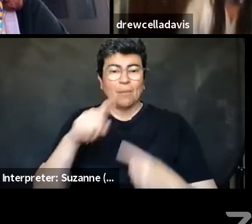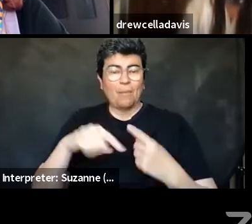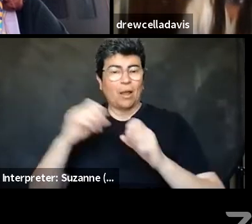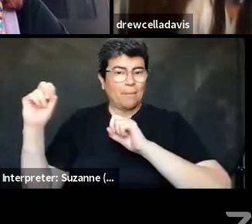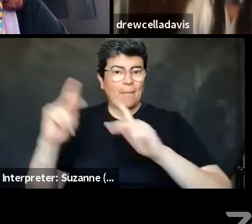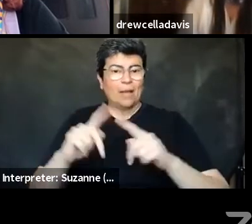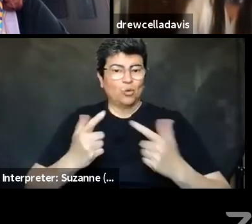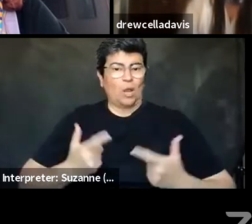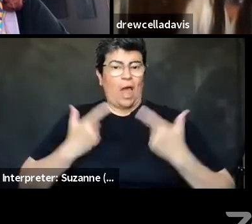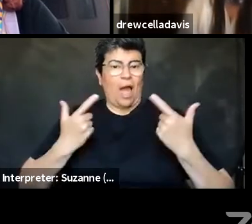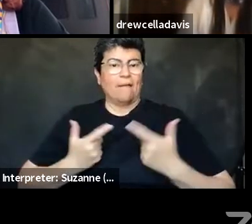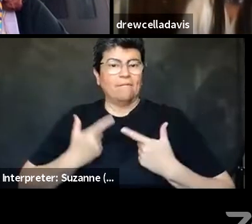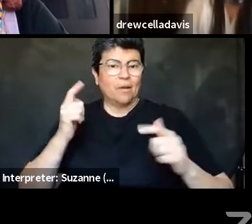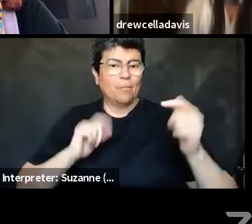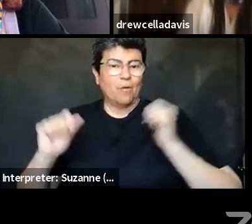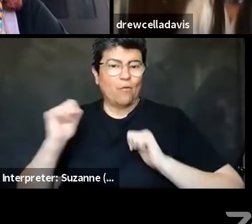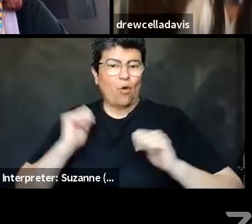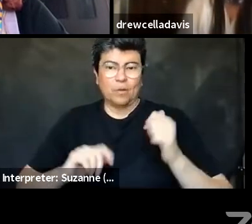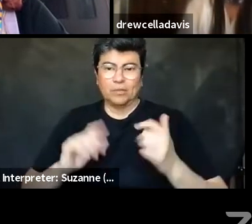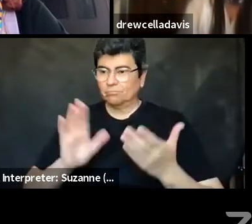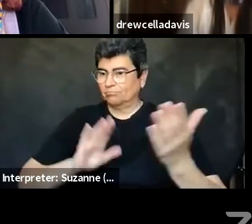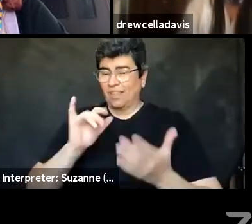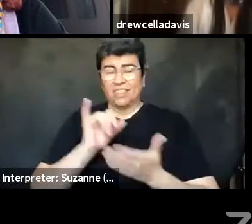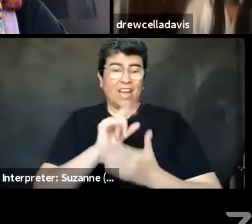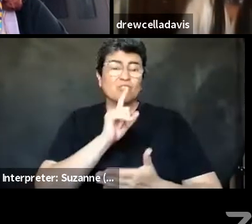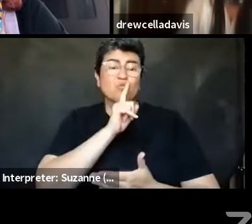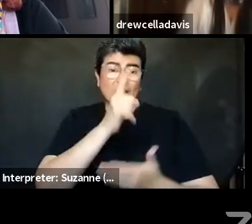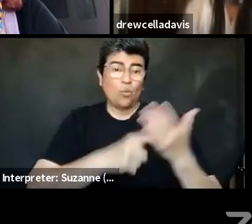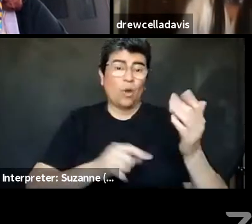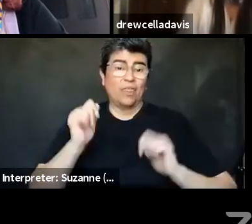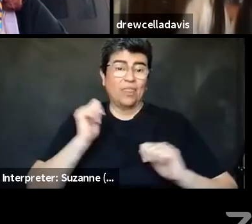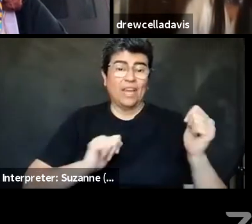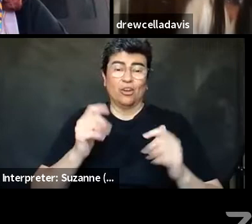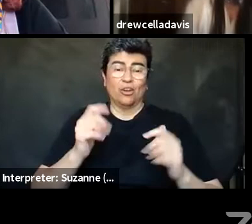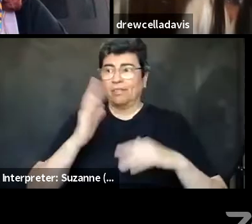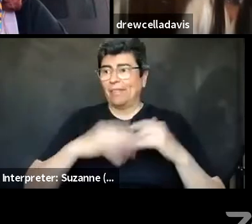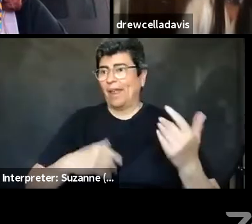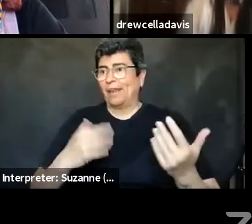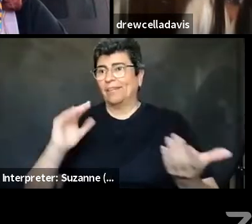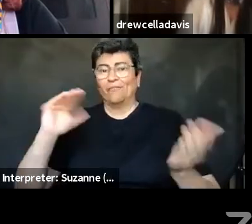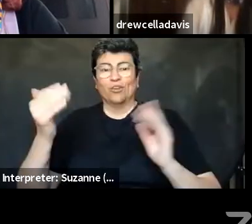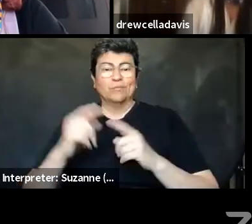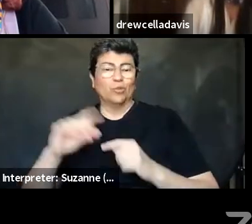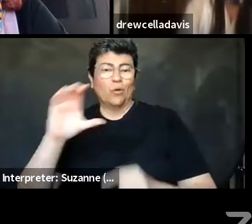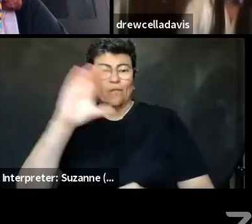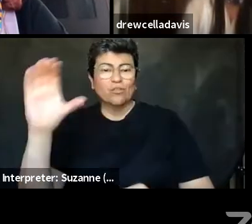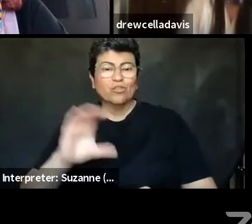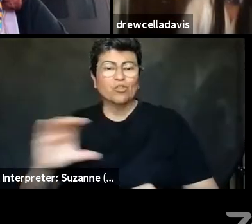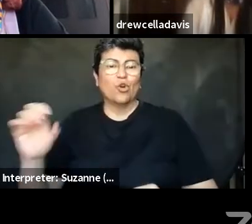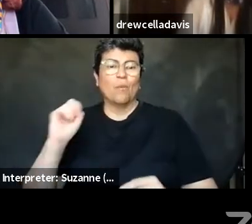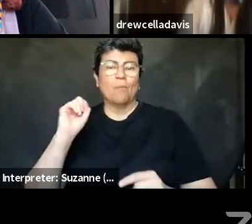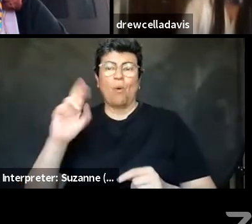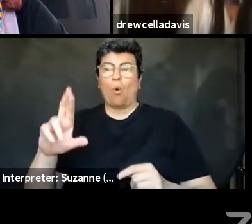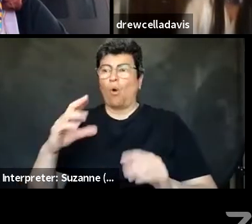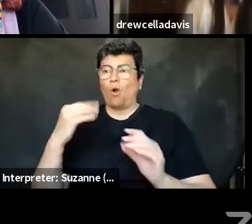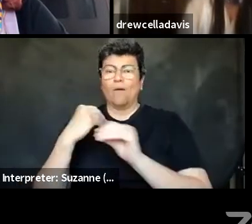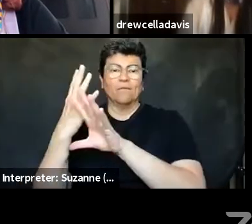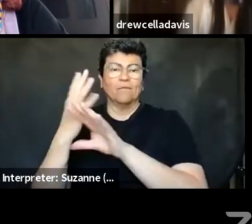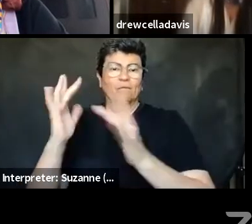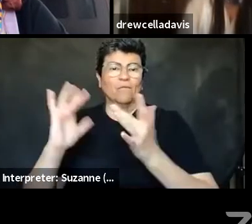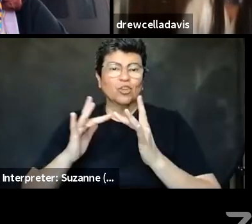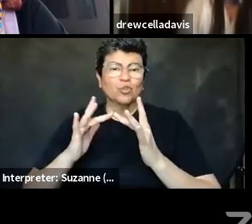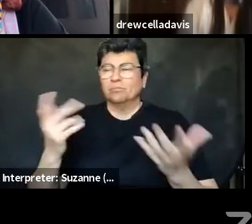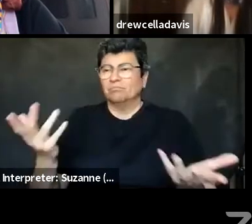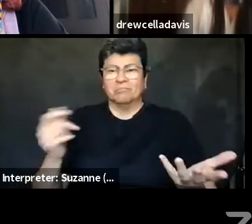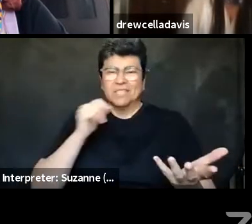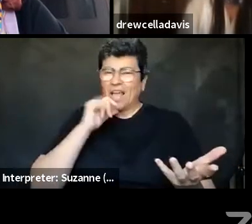live performance. I think that really is what theater is versus anything Zoom or virtual. You know, it's just not the same experience at all,